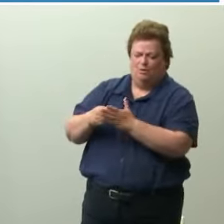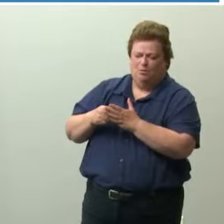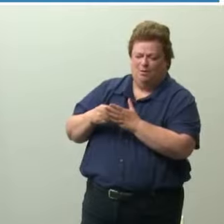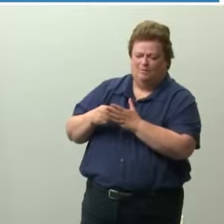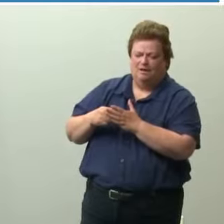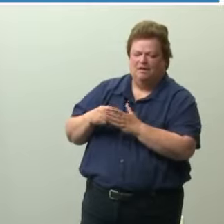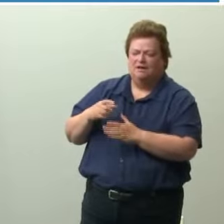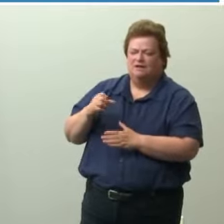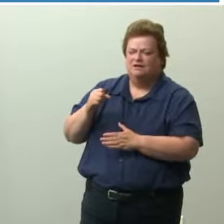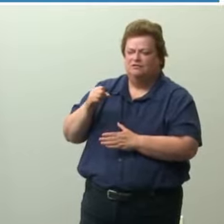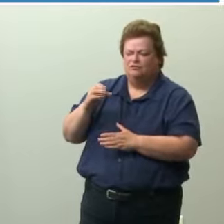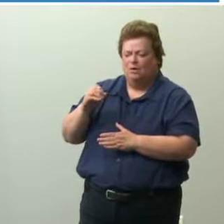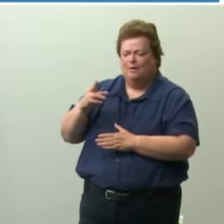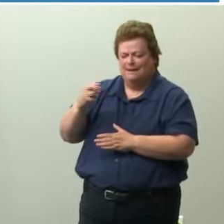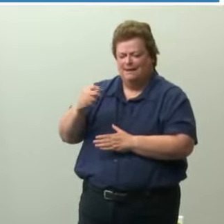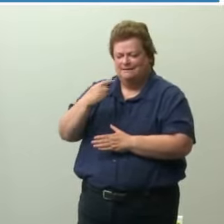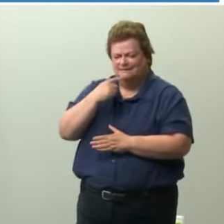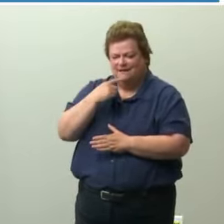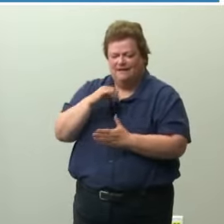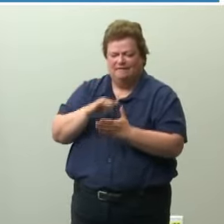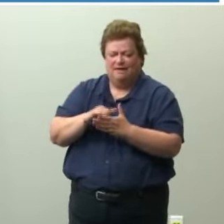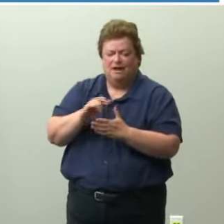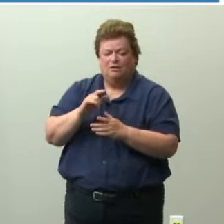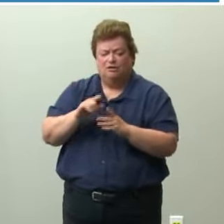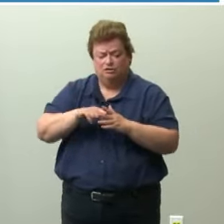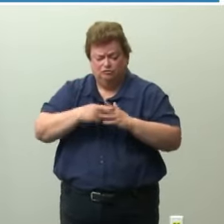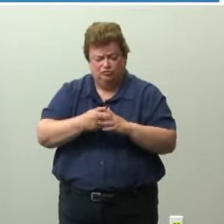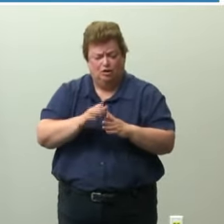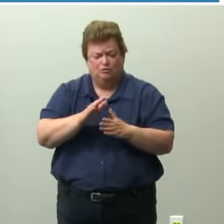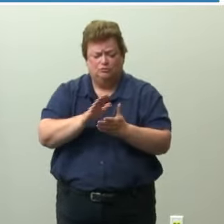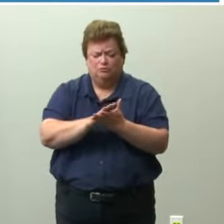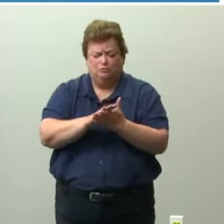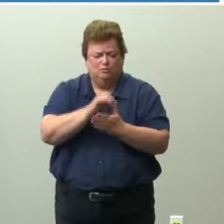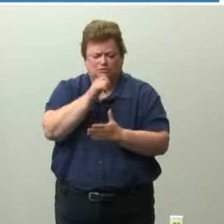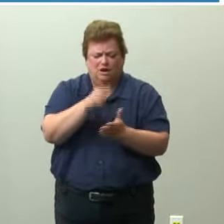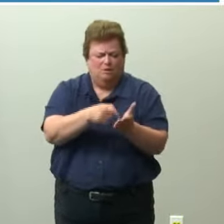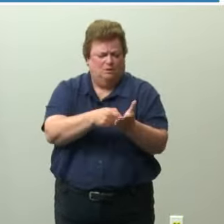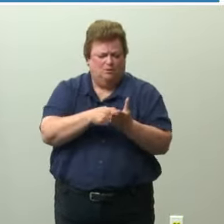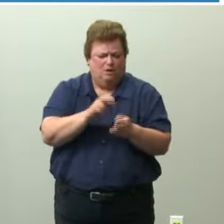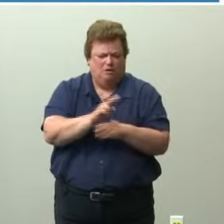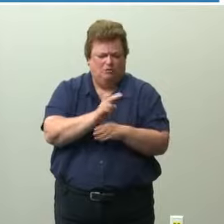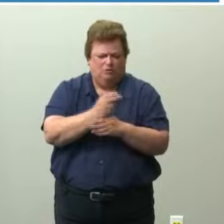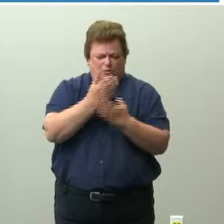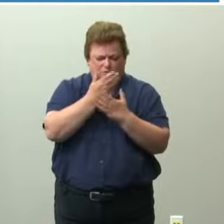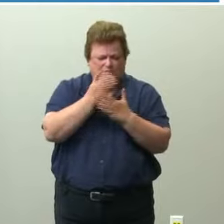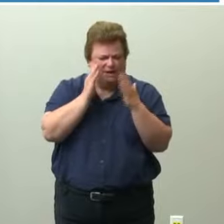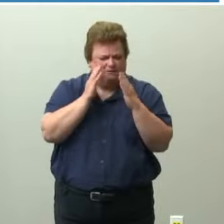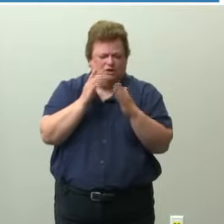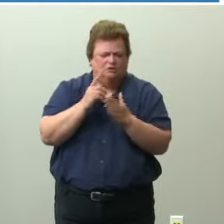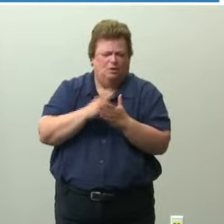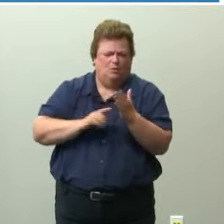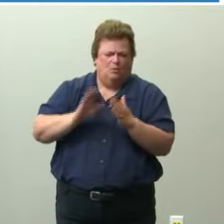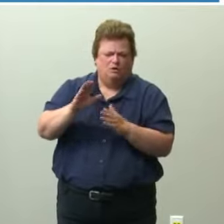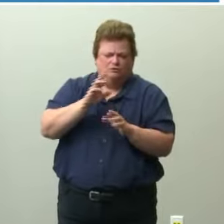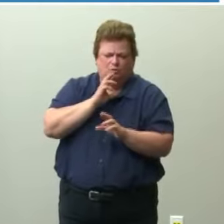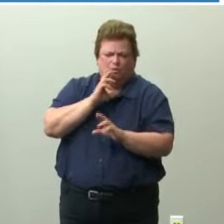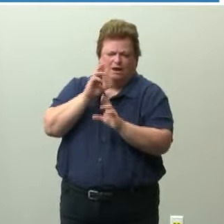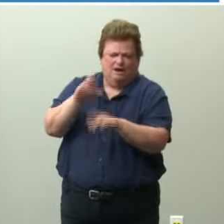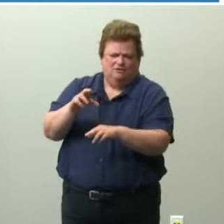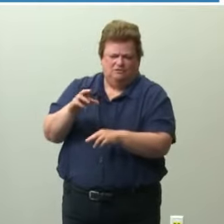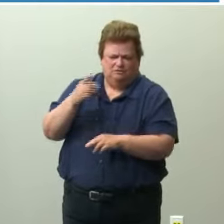should convene in person without mask or vaccine requirements. Your reaction to both the federal and the state developments